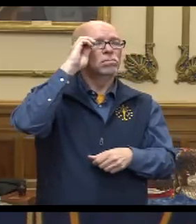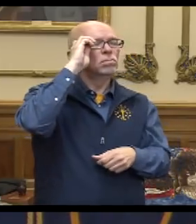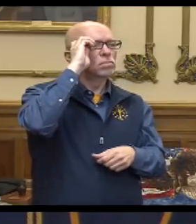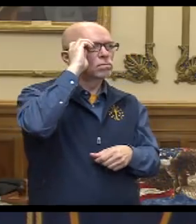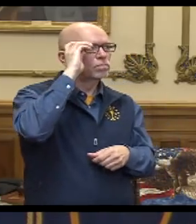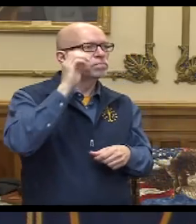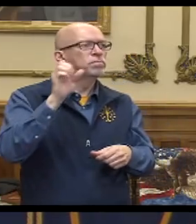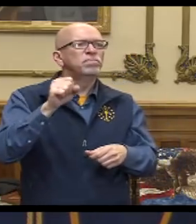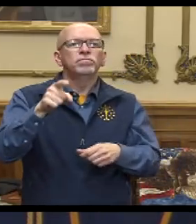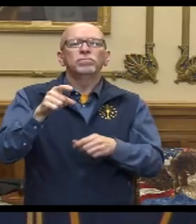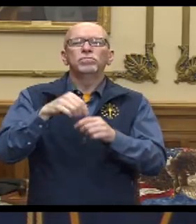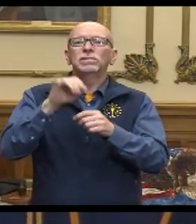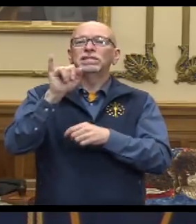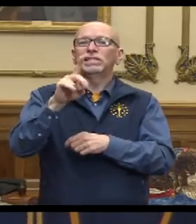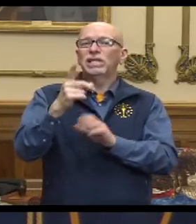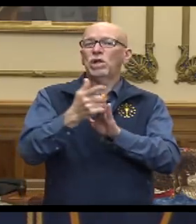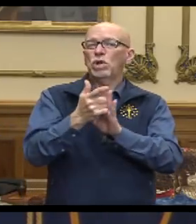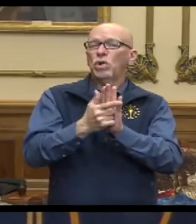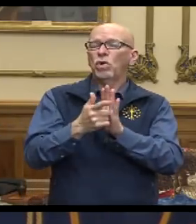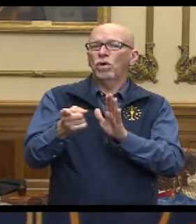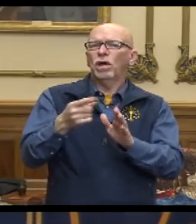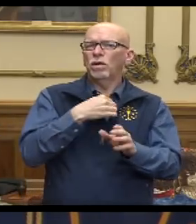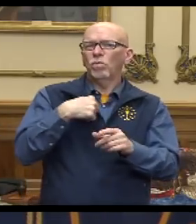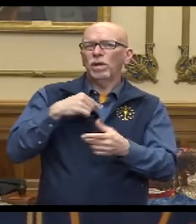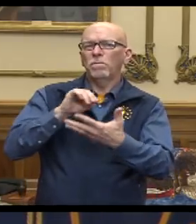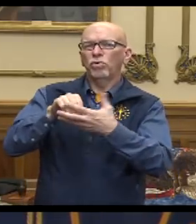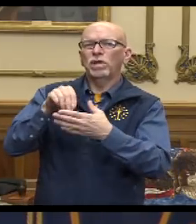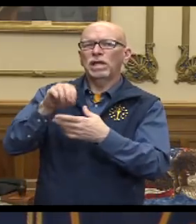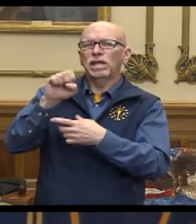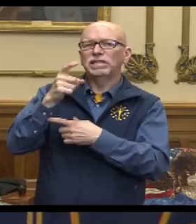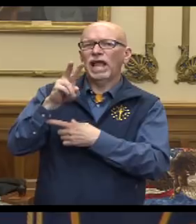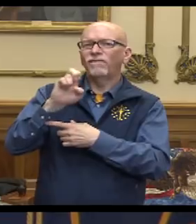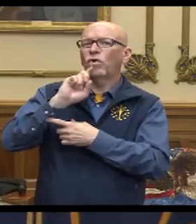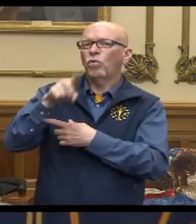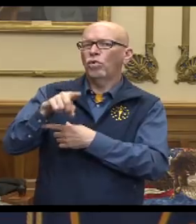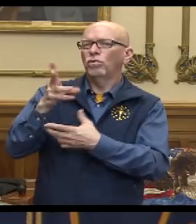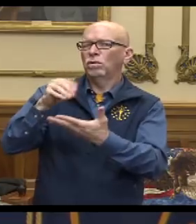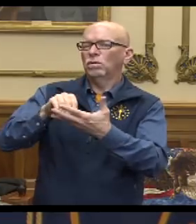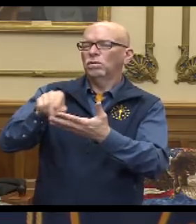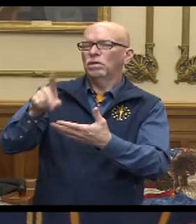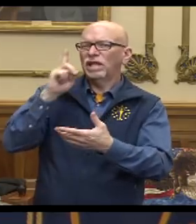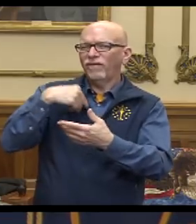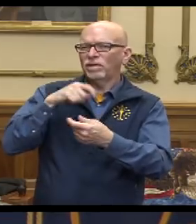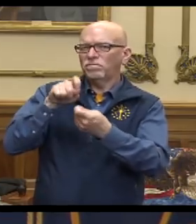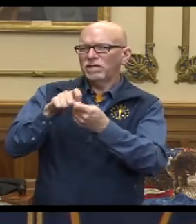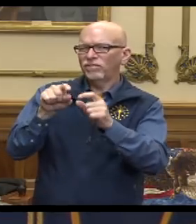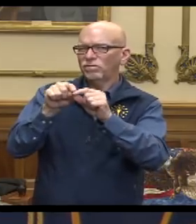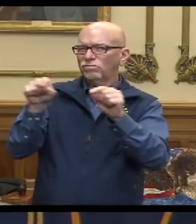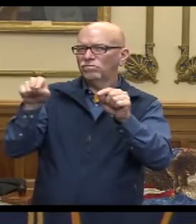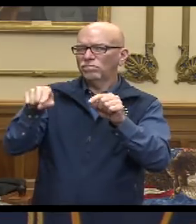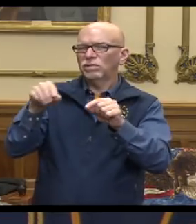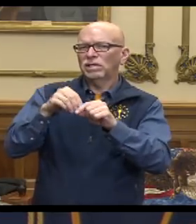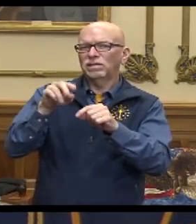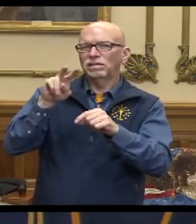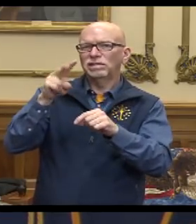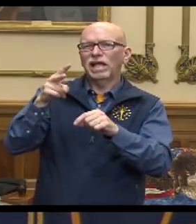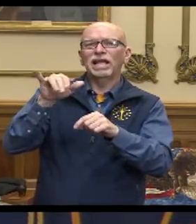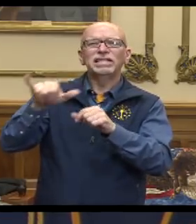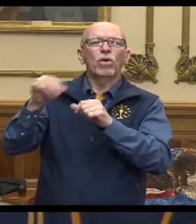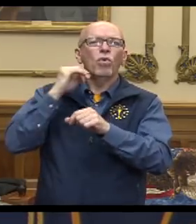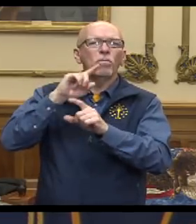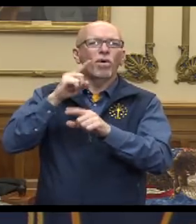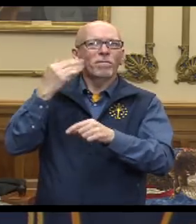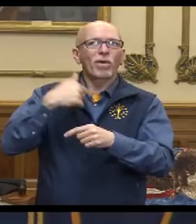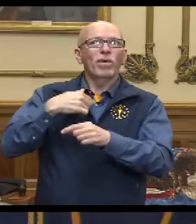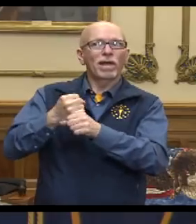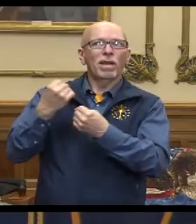So under Indiana law, and we've put it in the executive order, I think we put a specific provision in the second stay-at-home order, in part because we